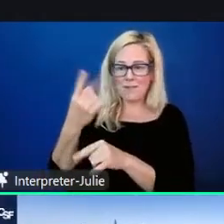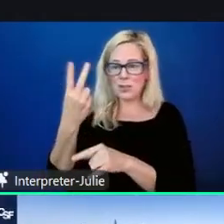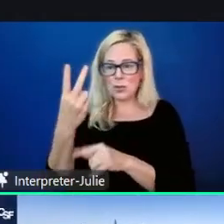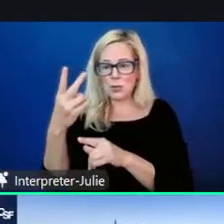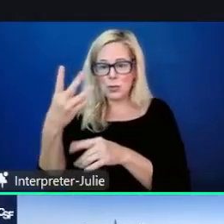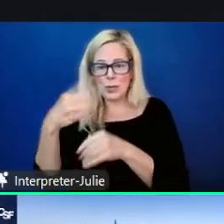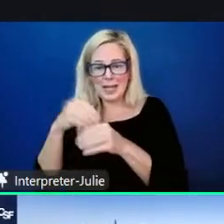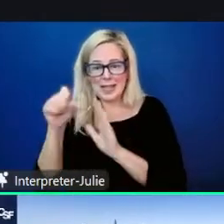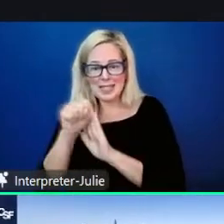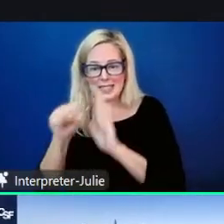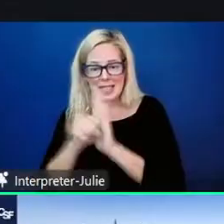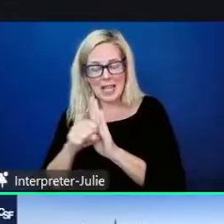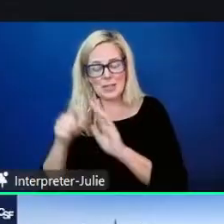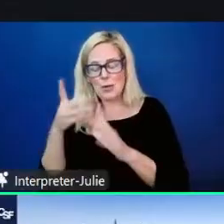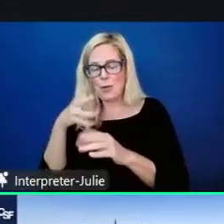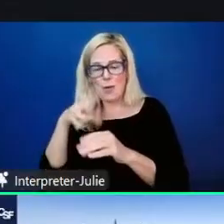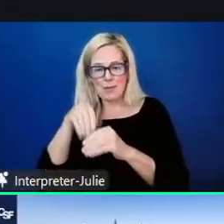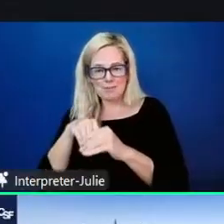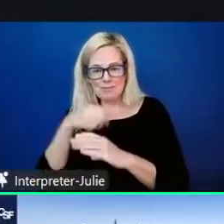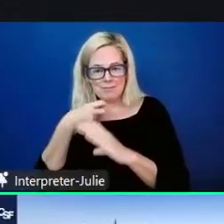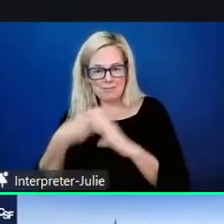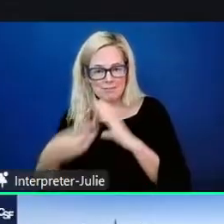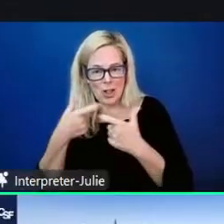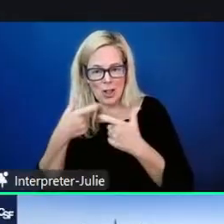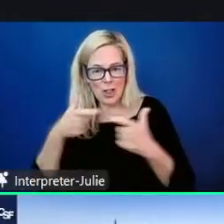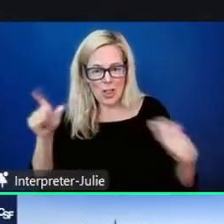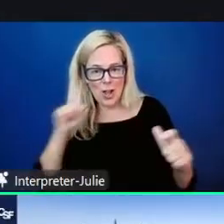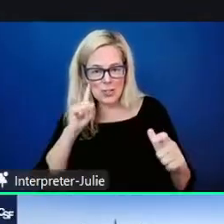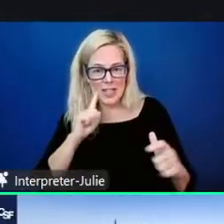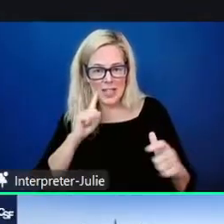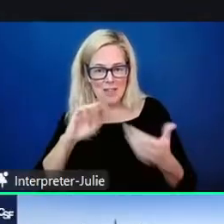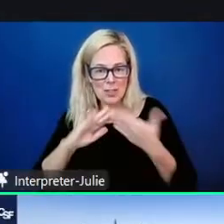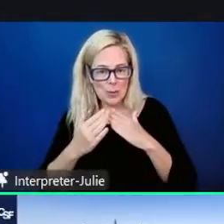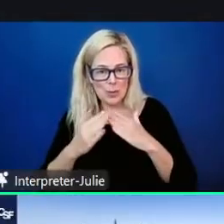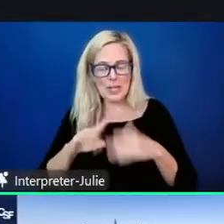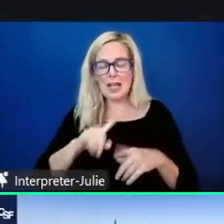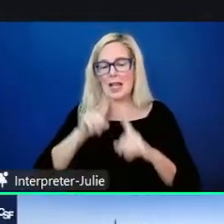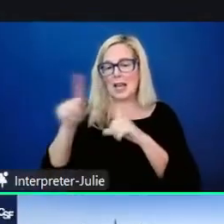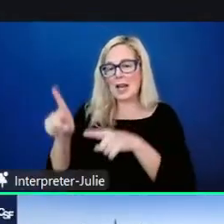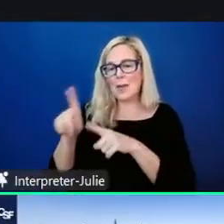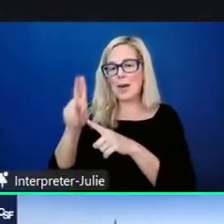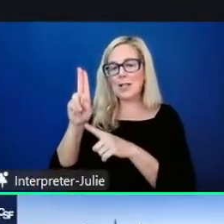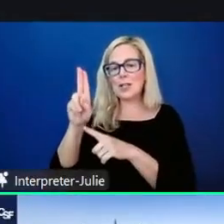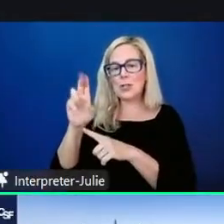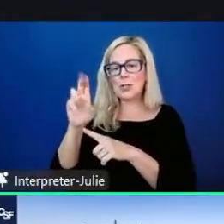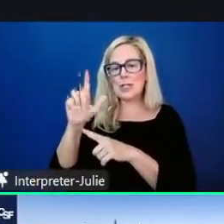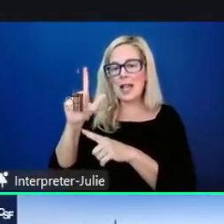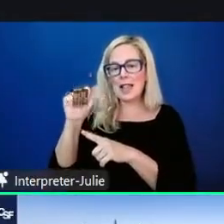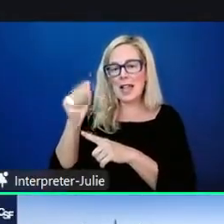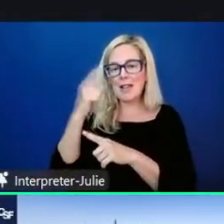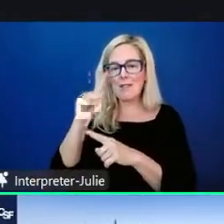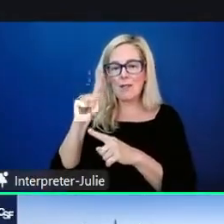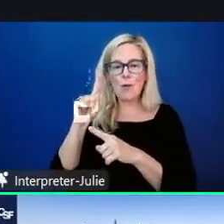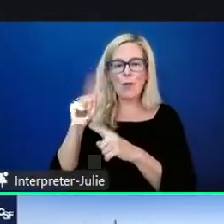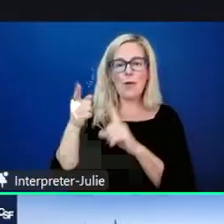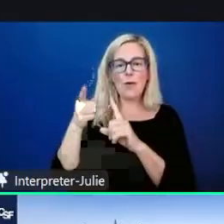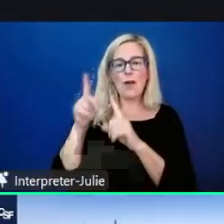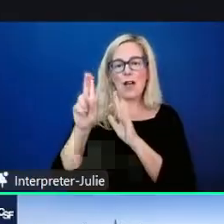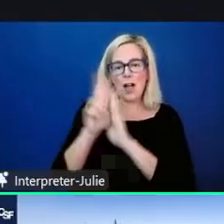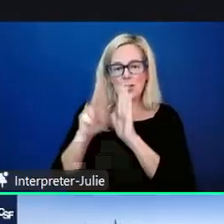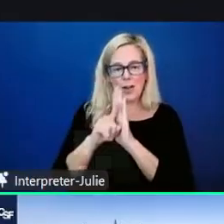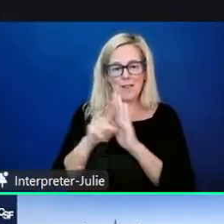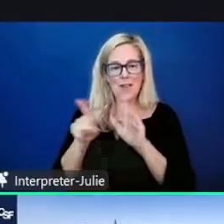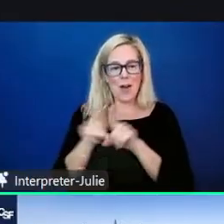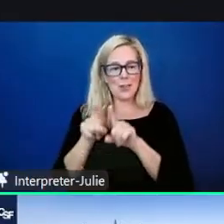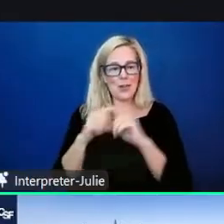really large deaf community, and I went to UCLA for my undergrad. I also have a colleague that is in my class